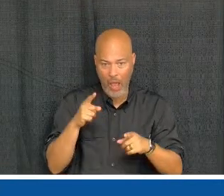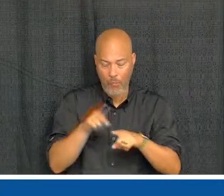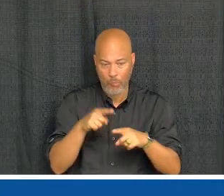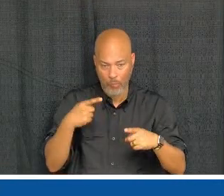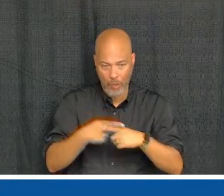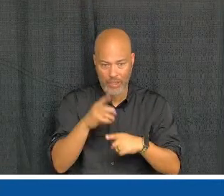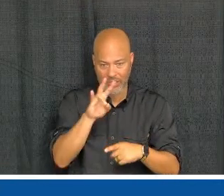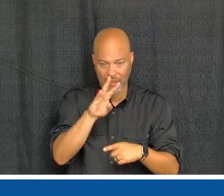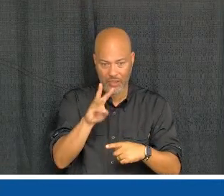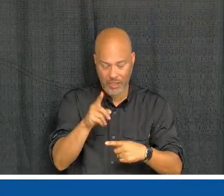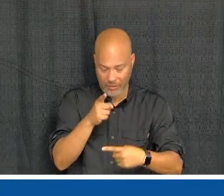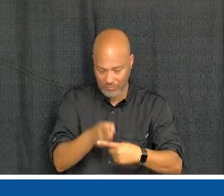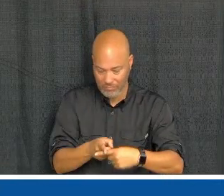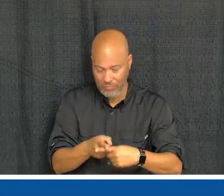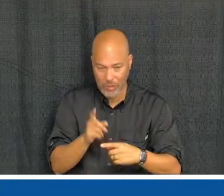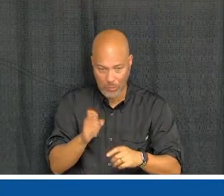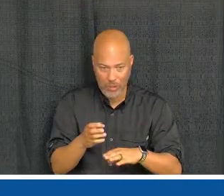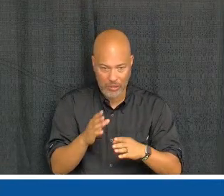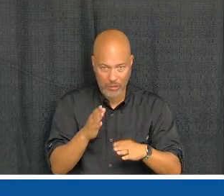Highway 76.